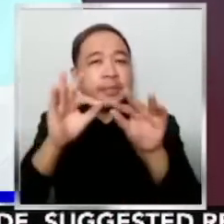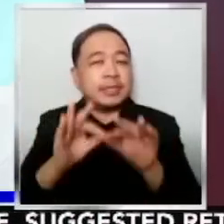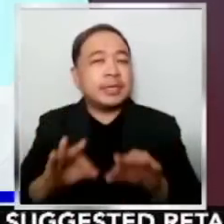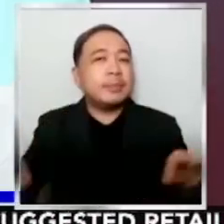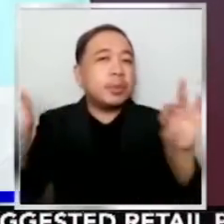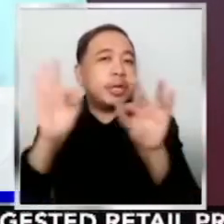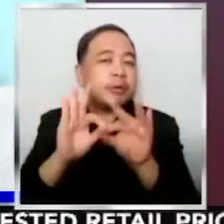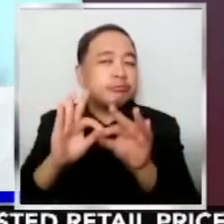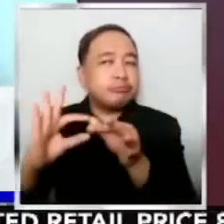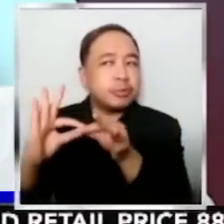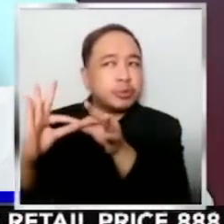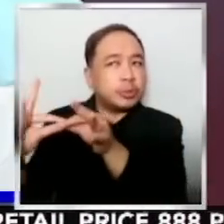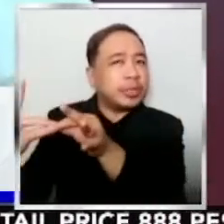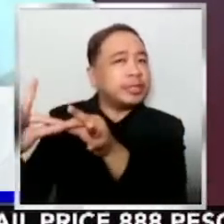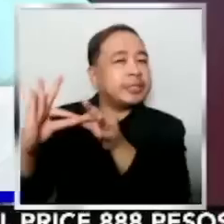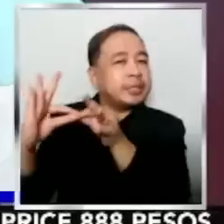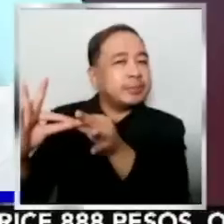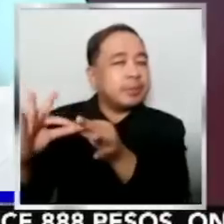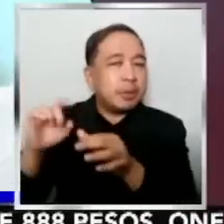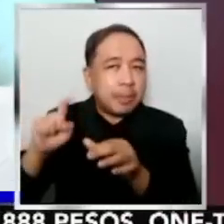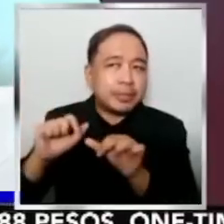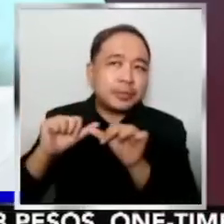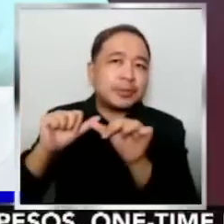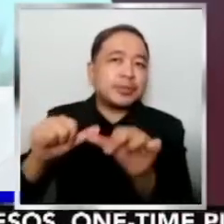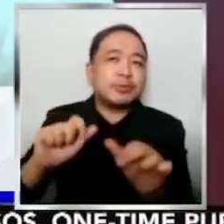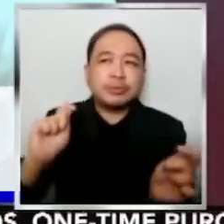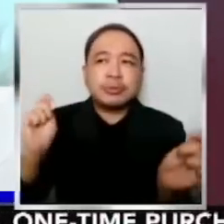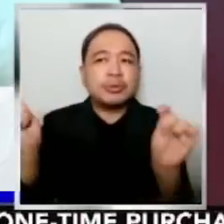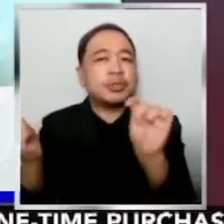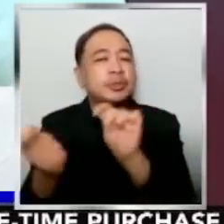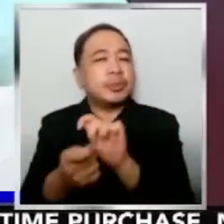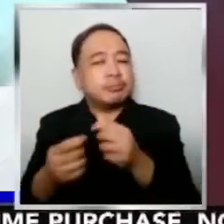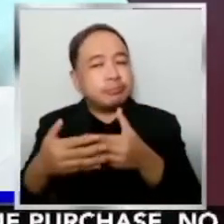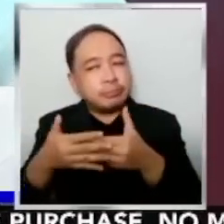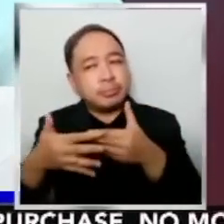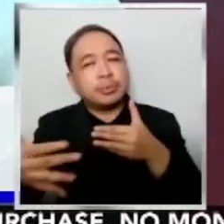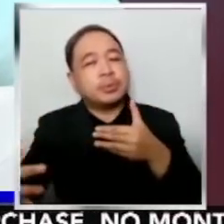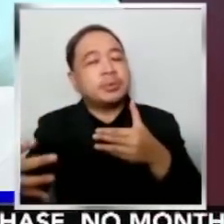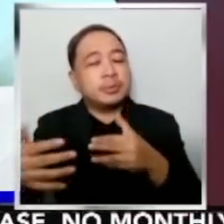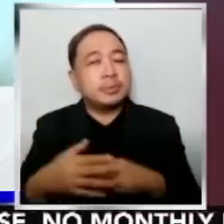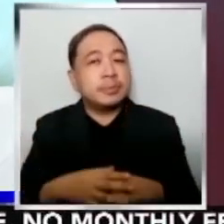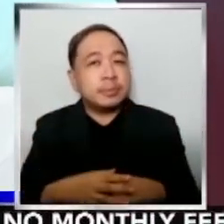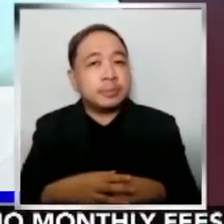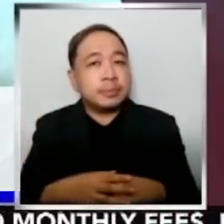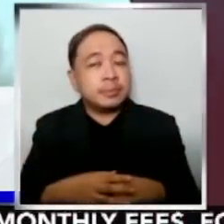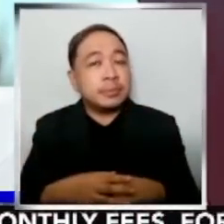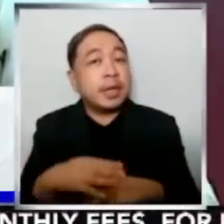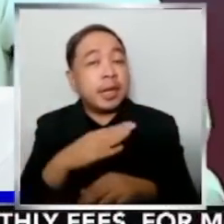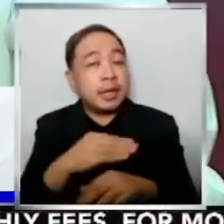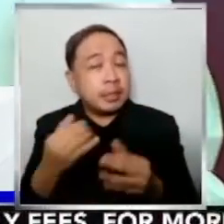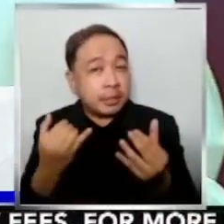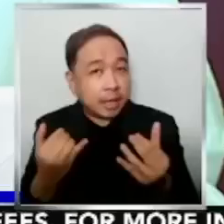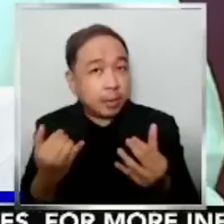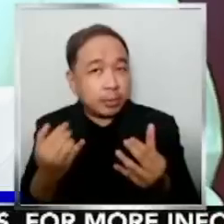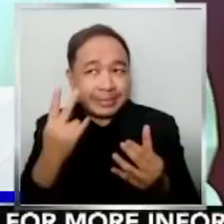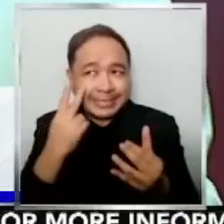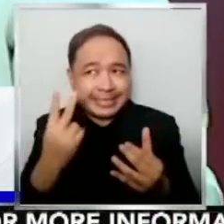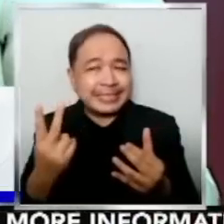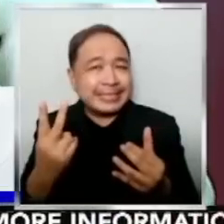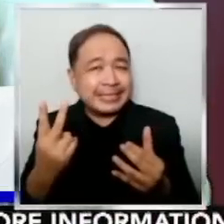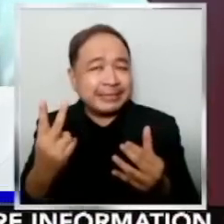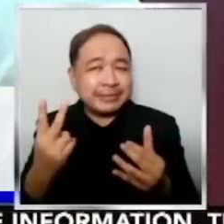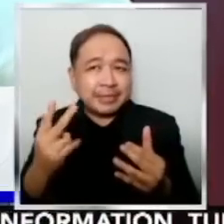that we must continue to evolve as the years go by and as the changes that we have seen around the